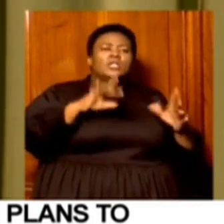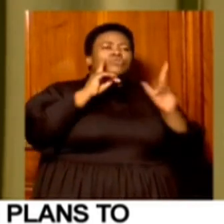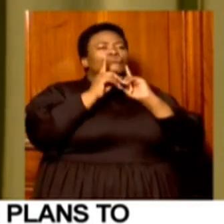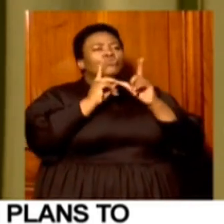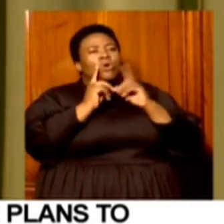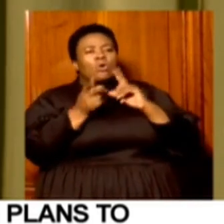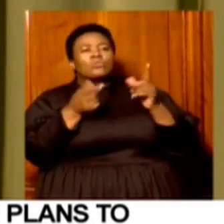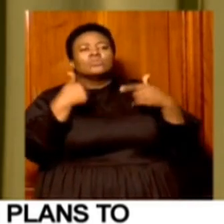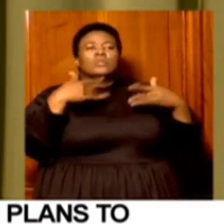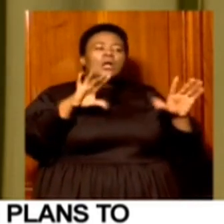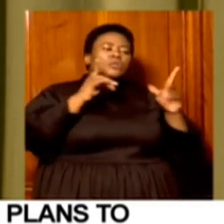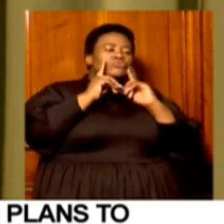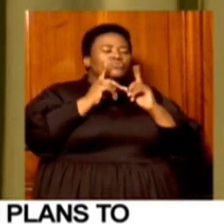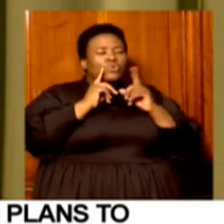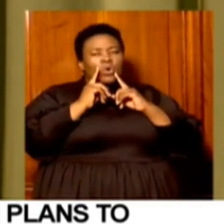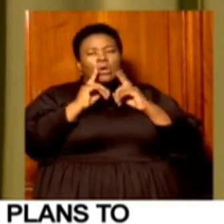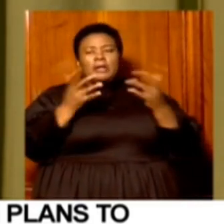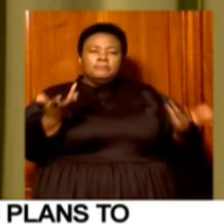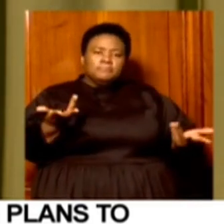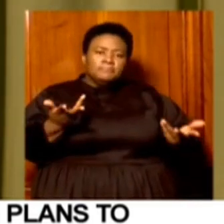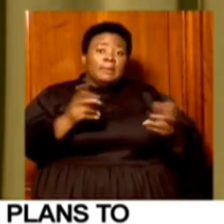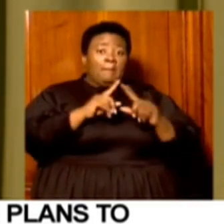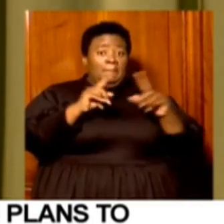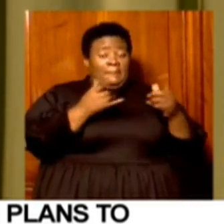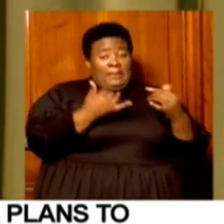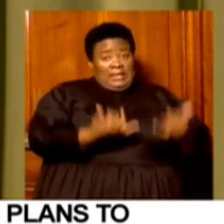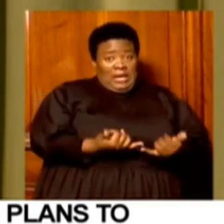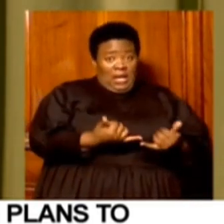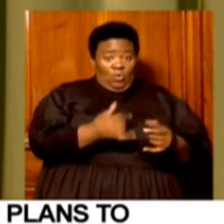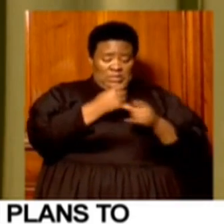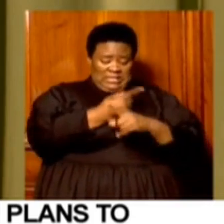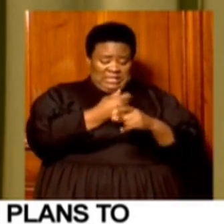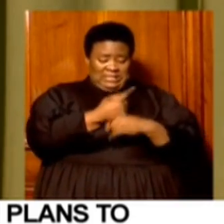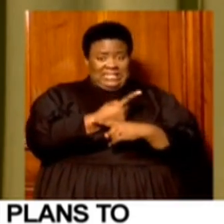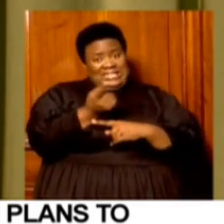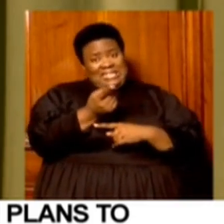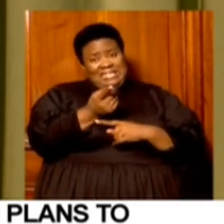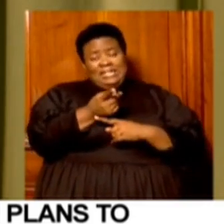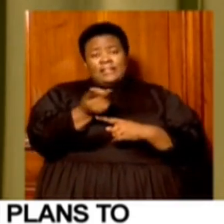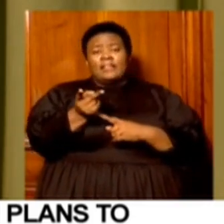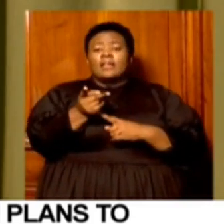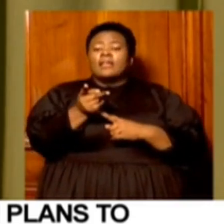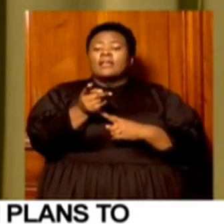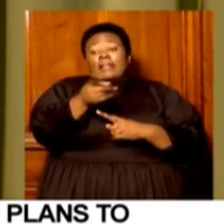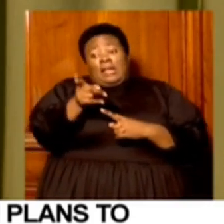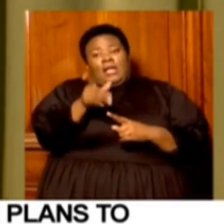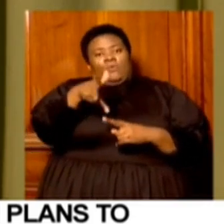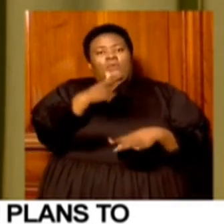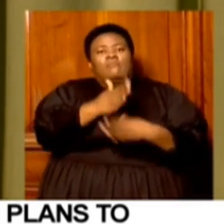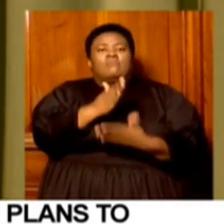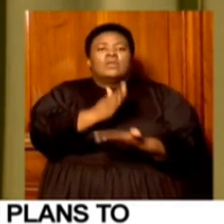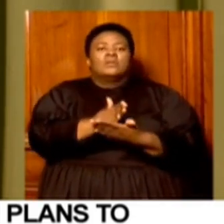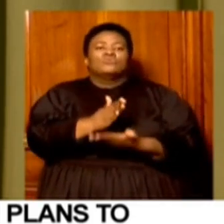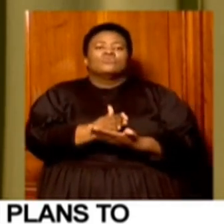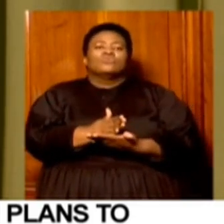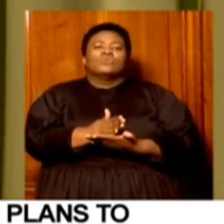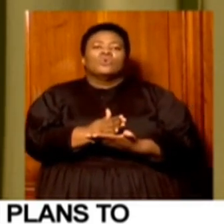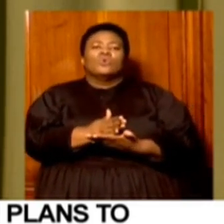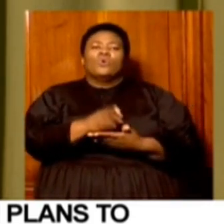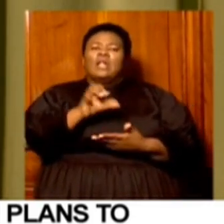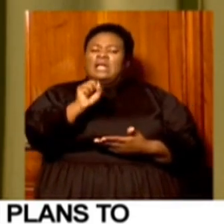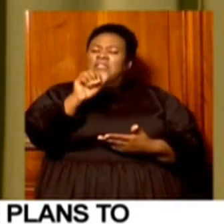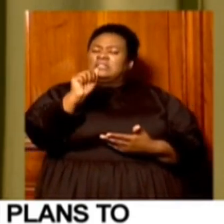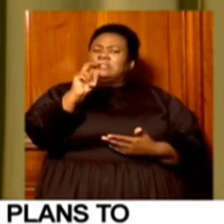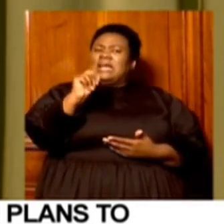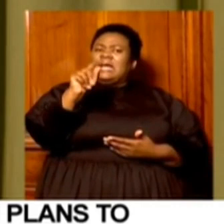to talk, and then that is it. Now, taxis themselves are going to ensure that, like Santaco, they will